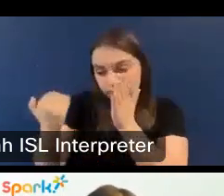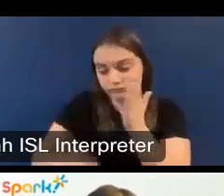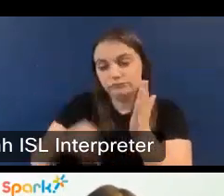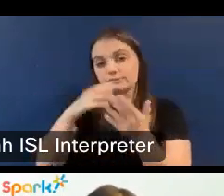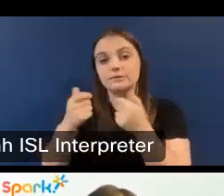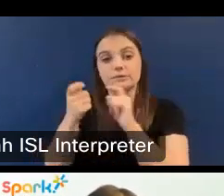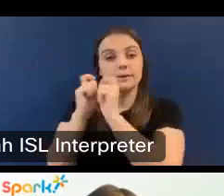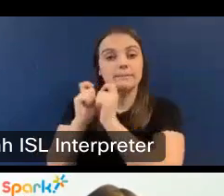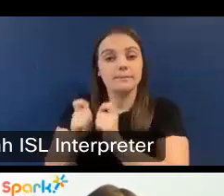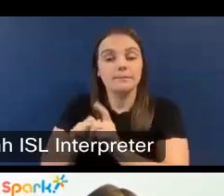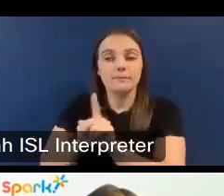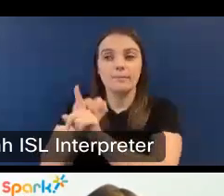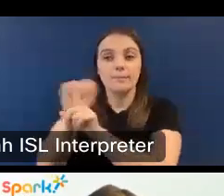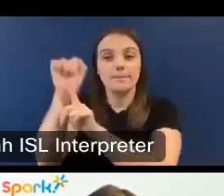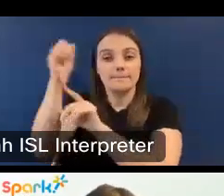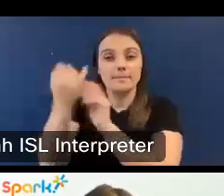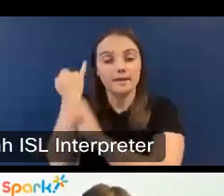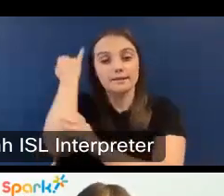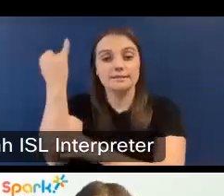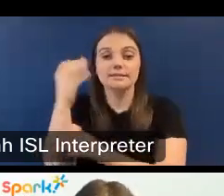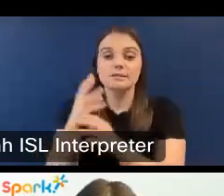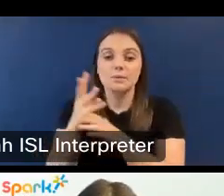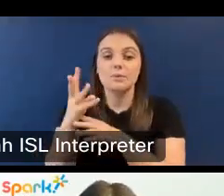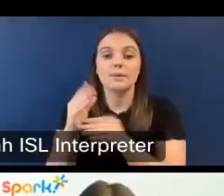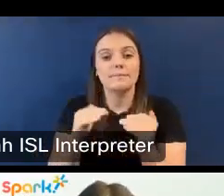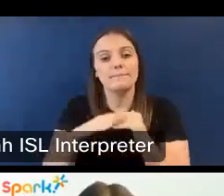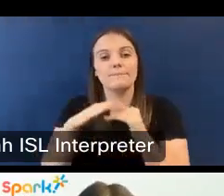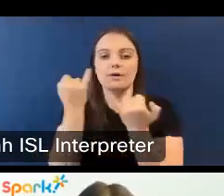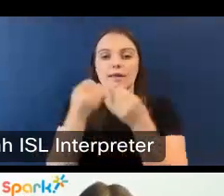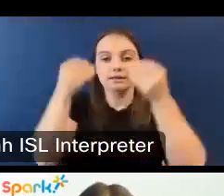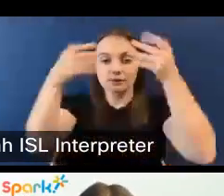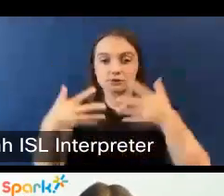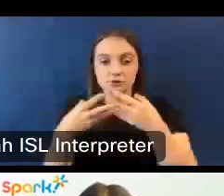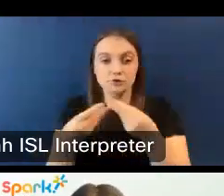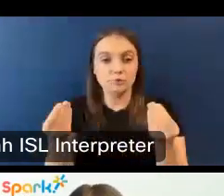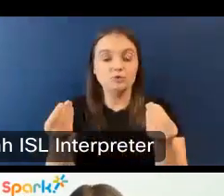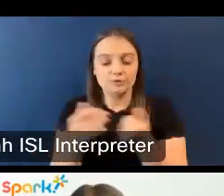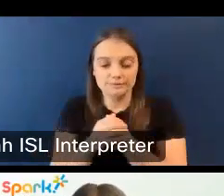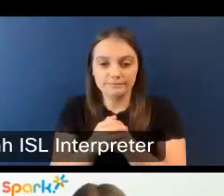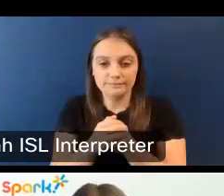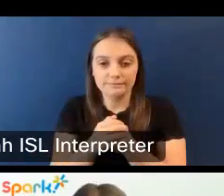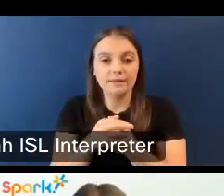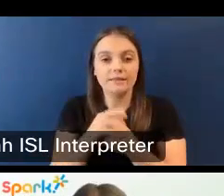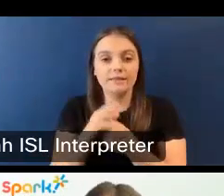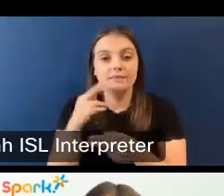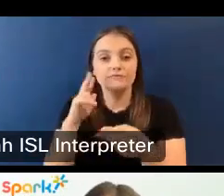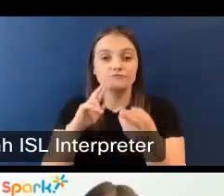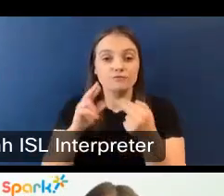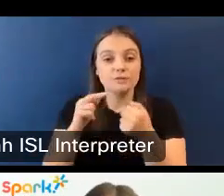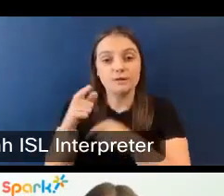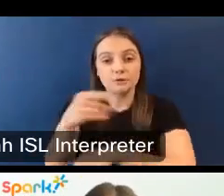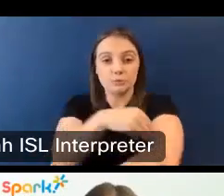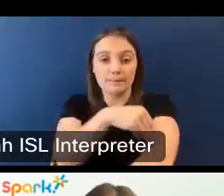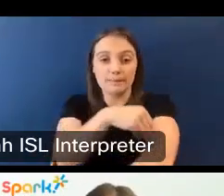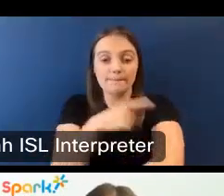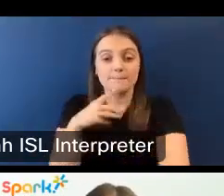into kind of what will be looking more like a solution, or like addressing that kind of initial problem, but in a